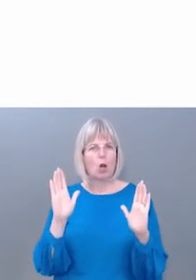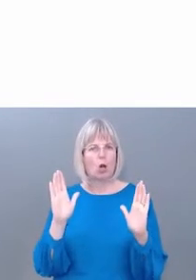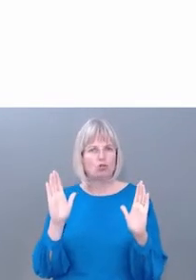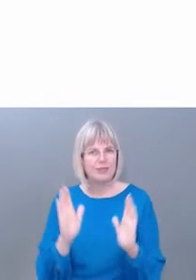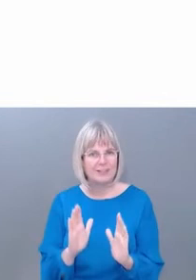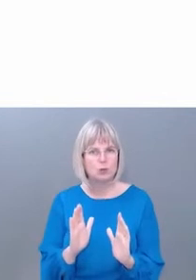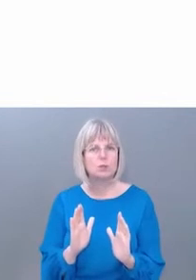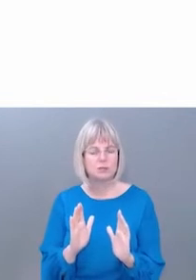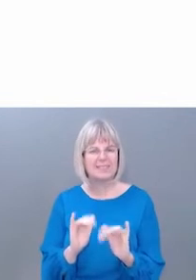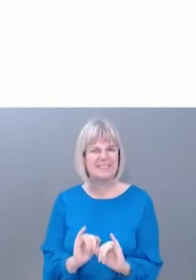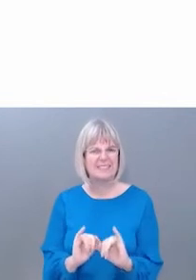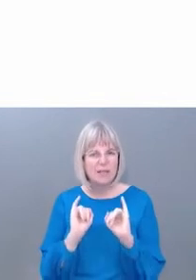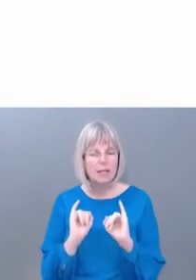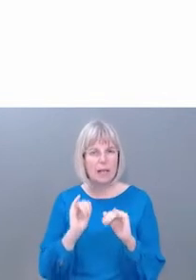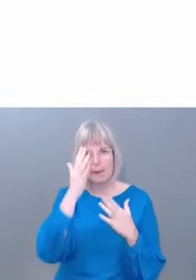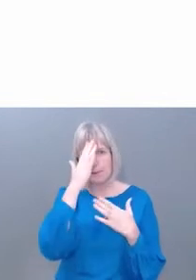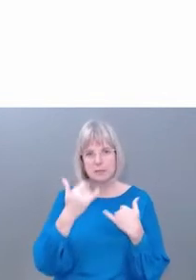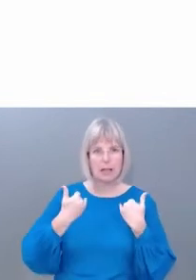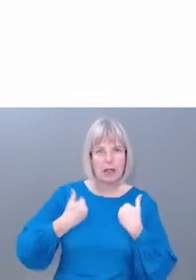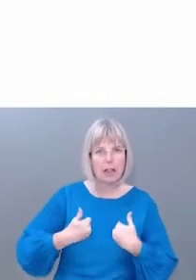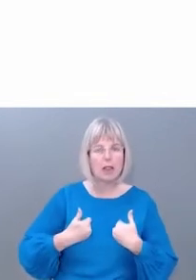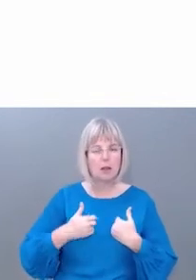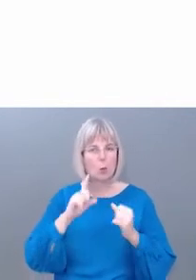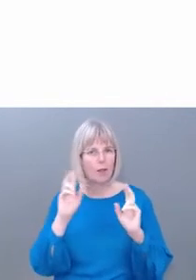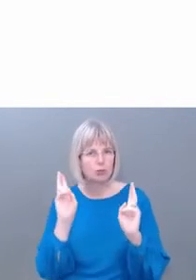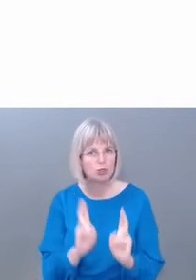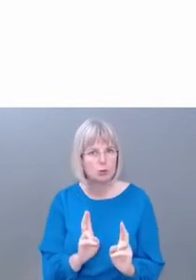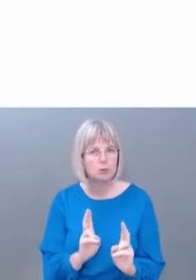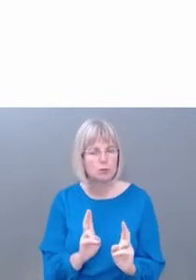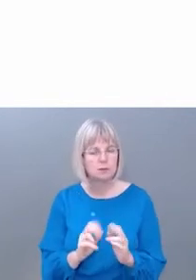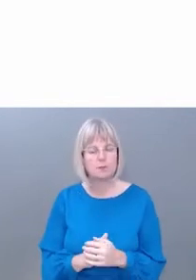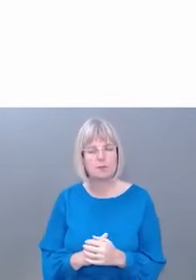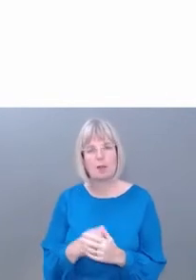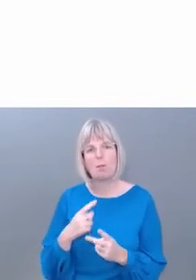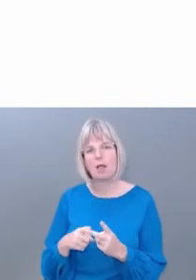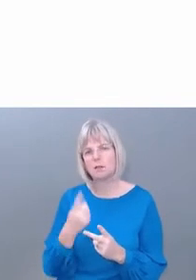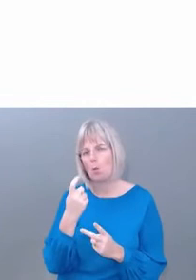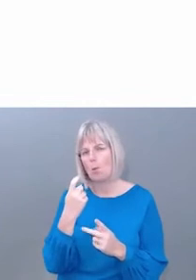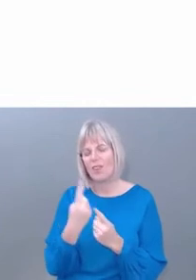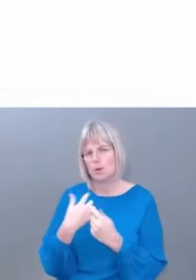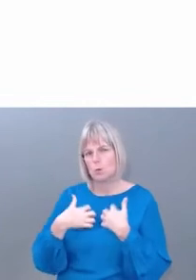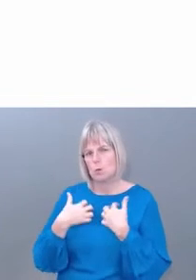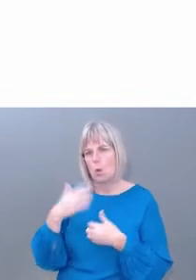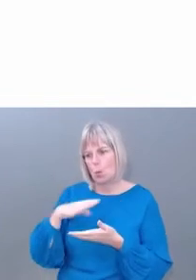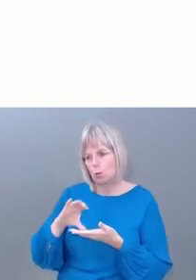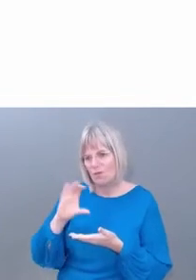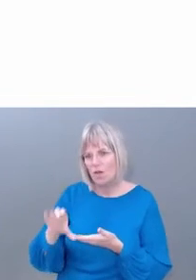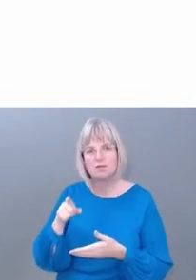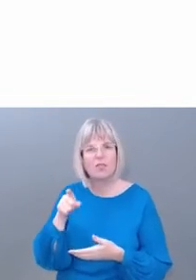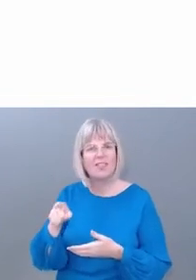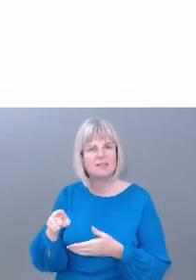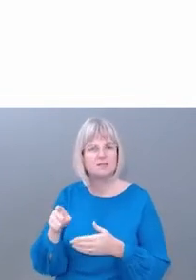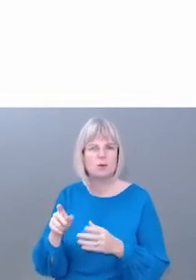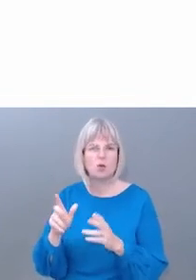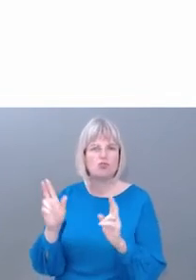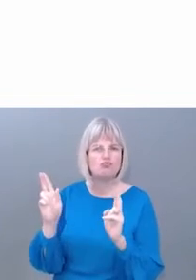illness. And it also, one of the other things that we were keen to fund was work that was around reducing stigma and improving